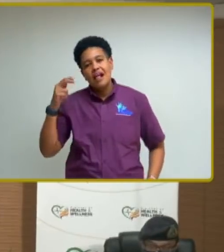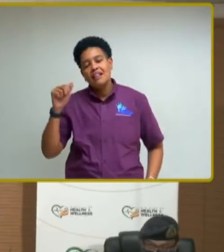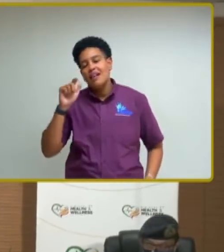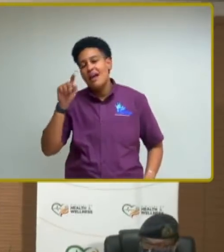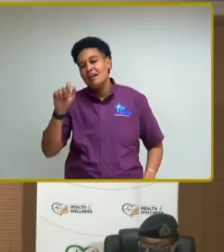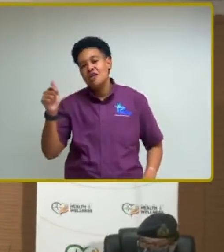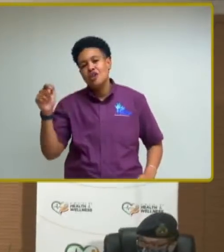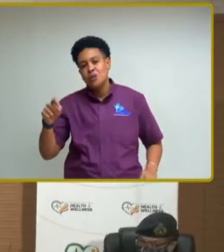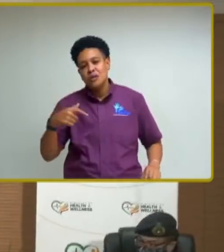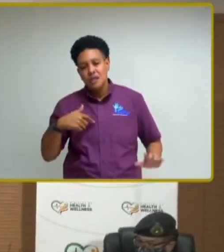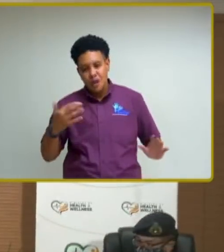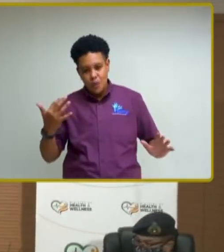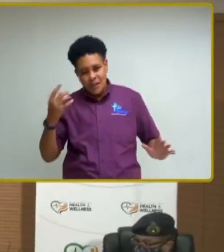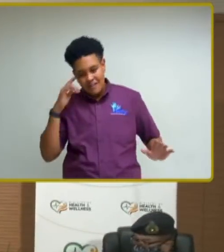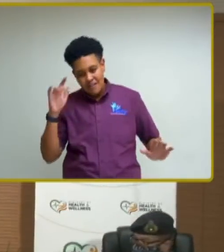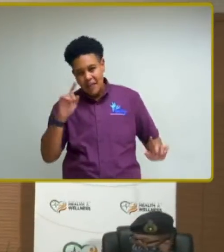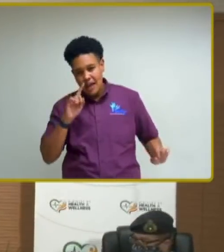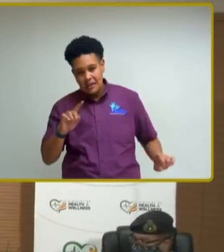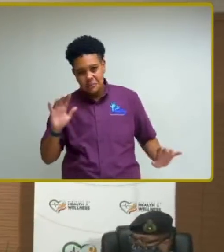just wait for that.